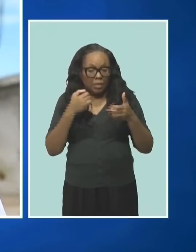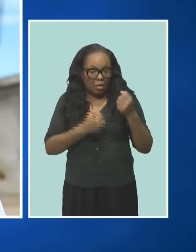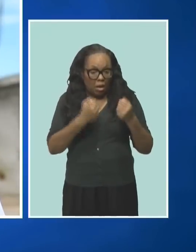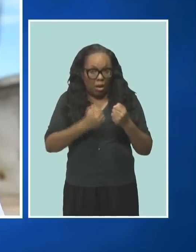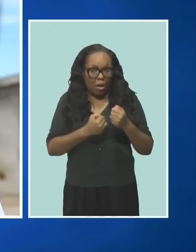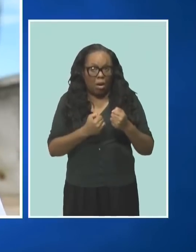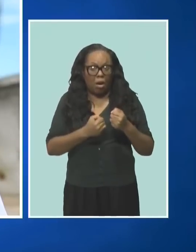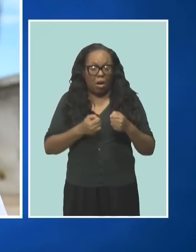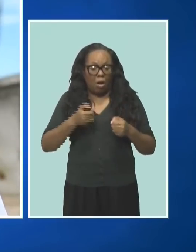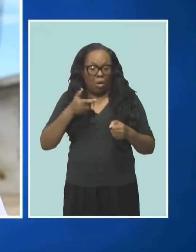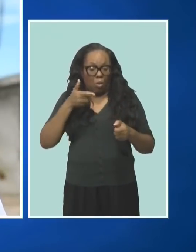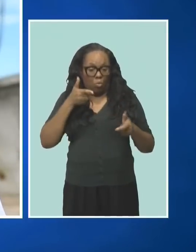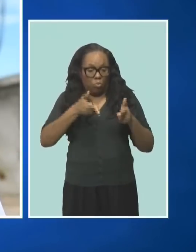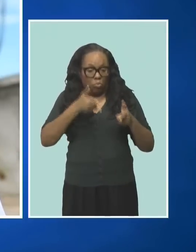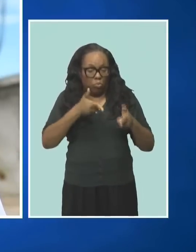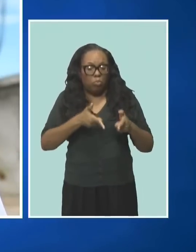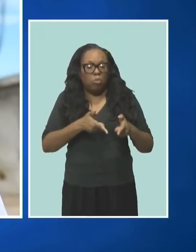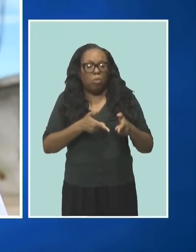and fled the scene.